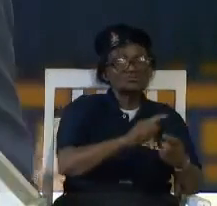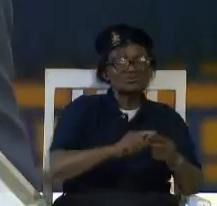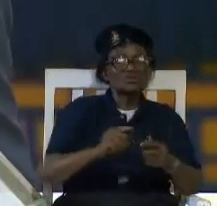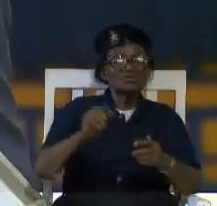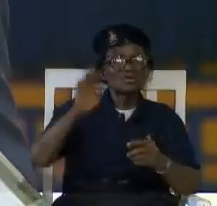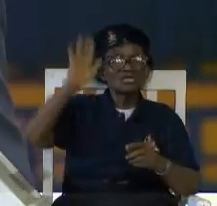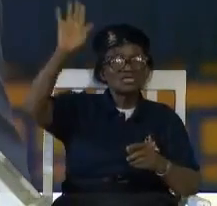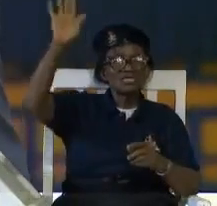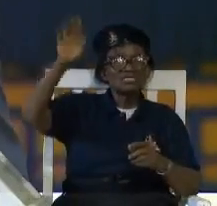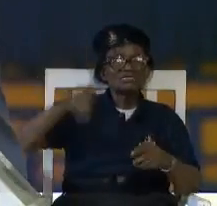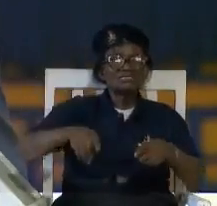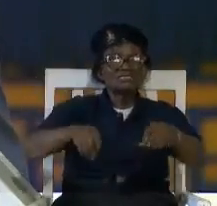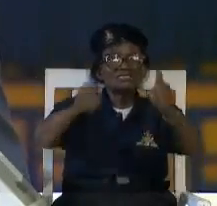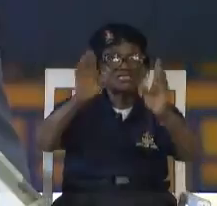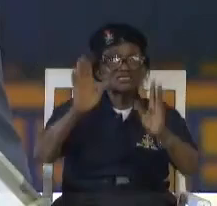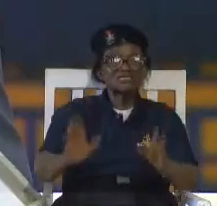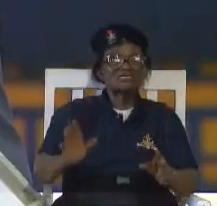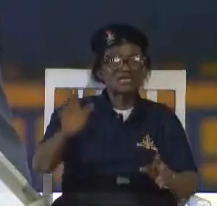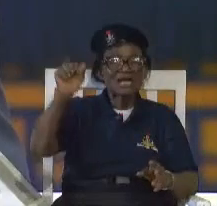disciples.